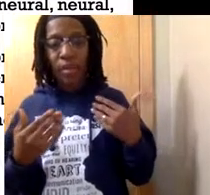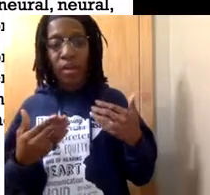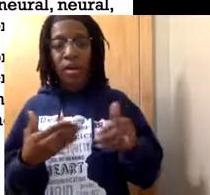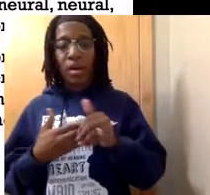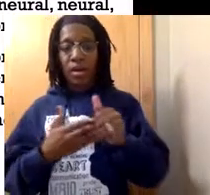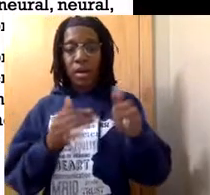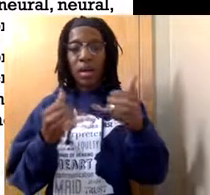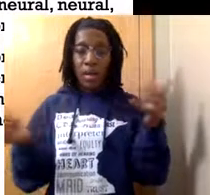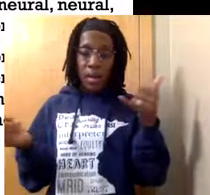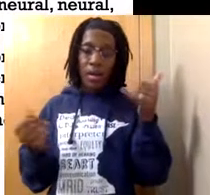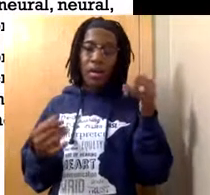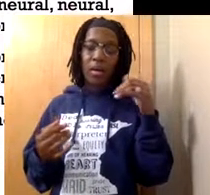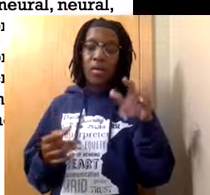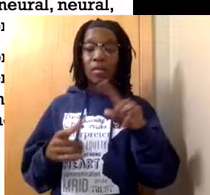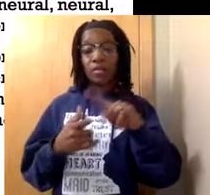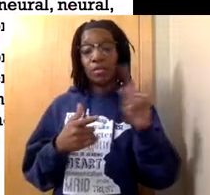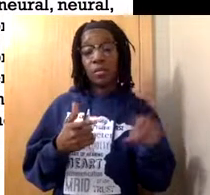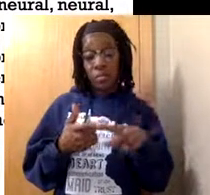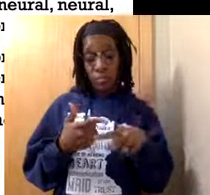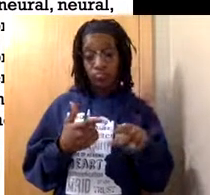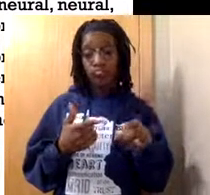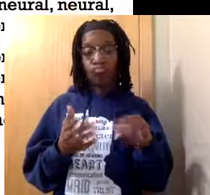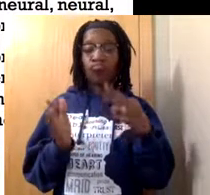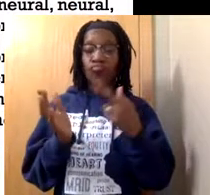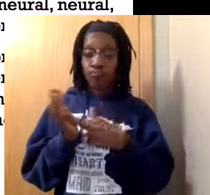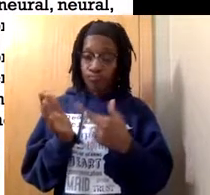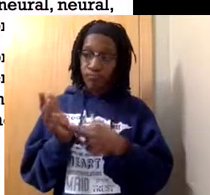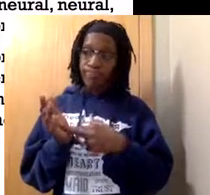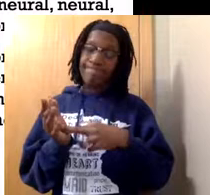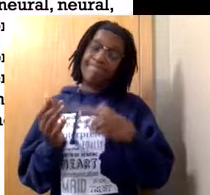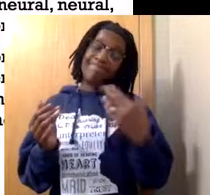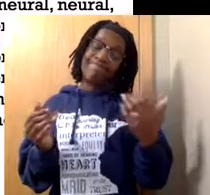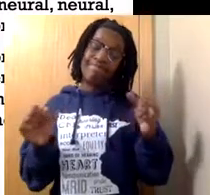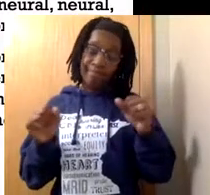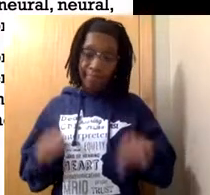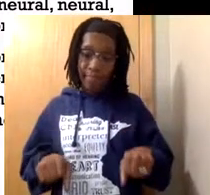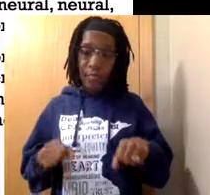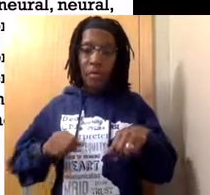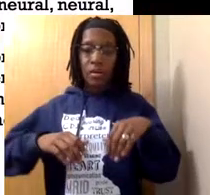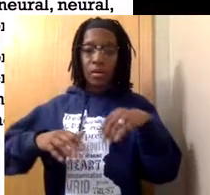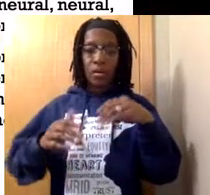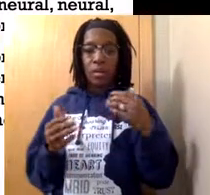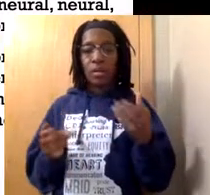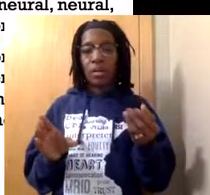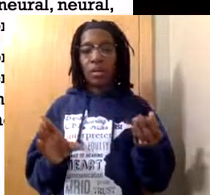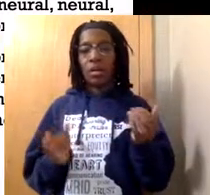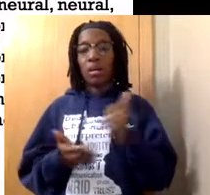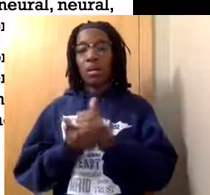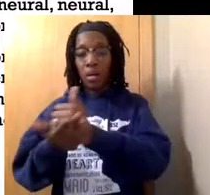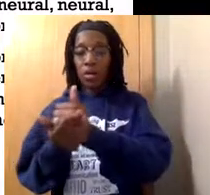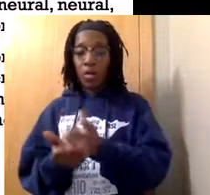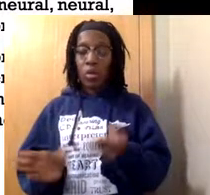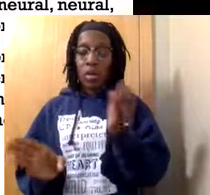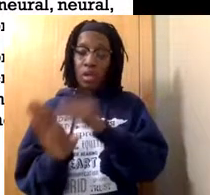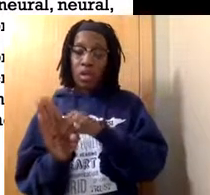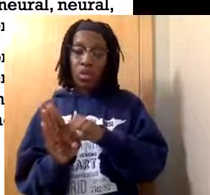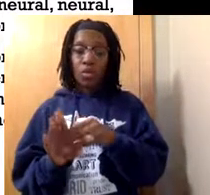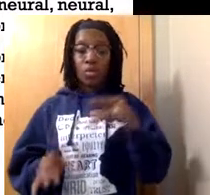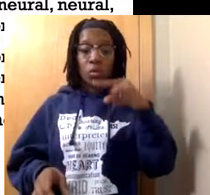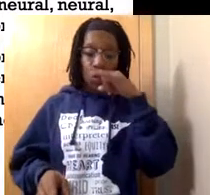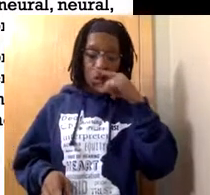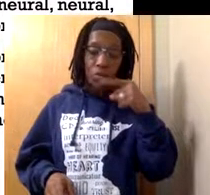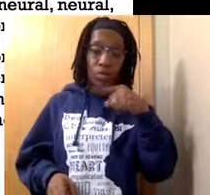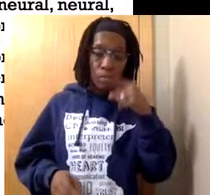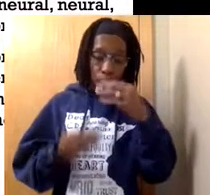Guideline. And this is another resource that also include with children hearing loss as far